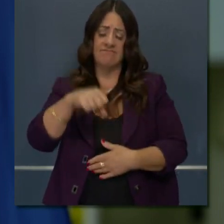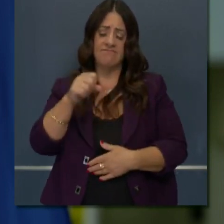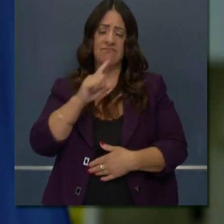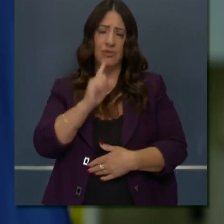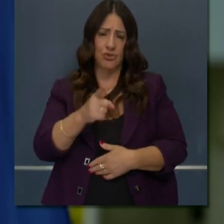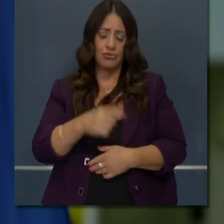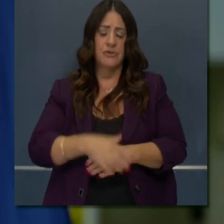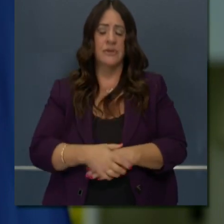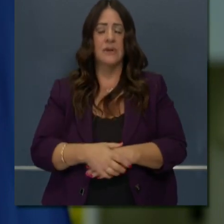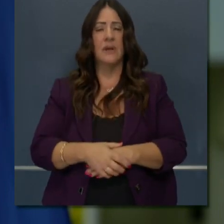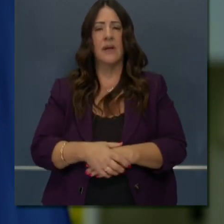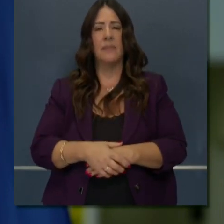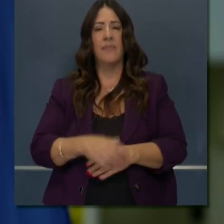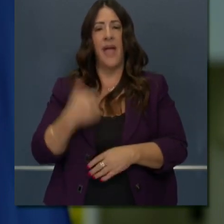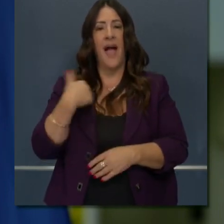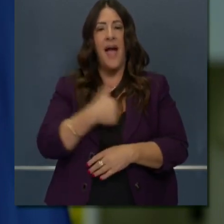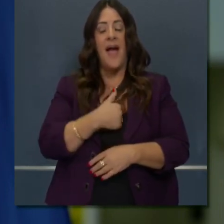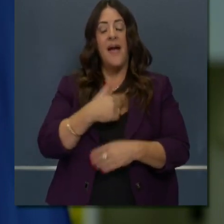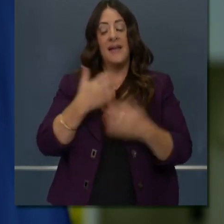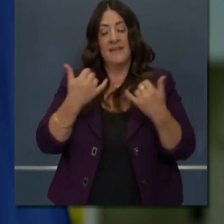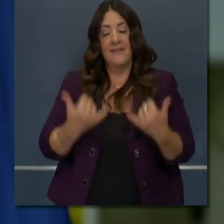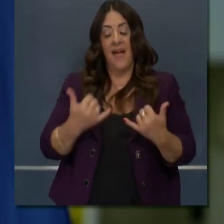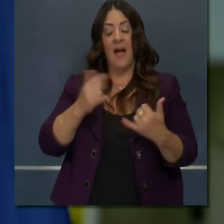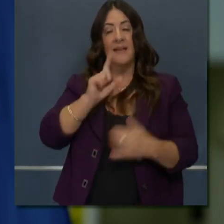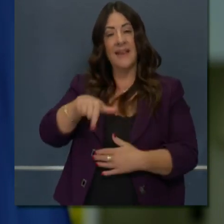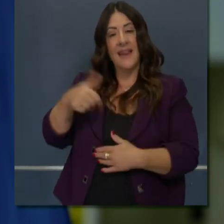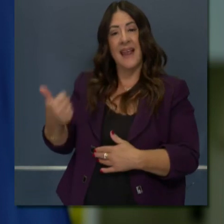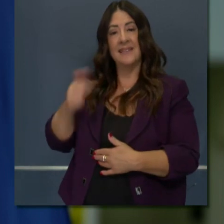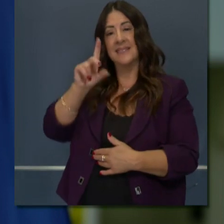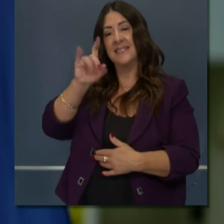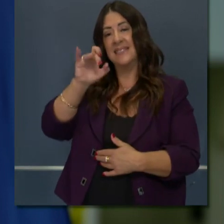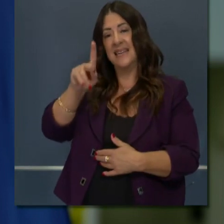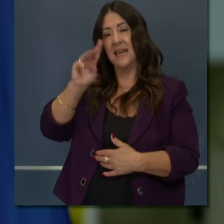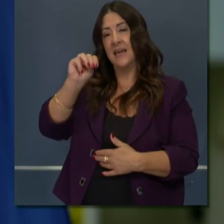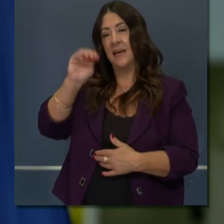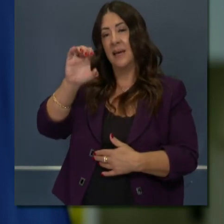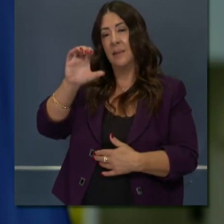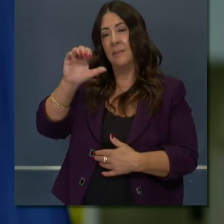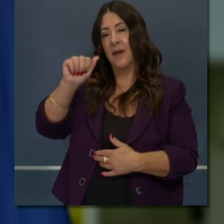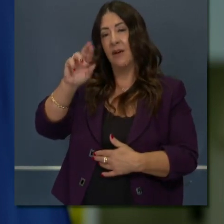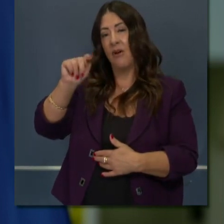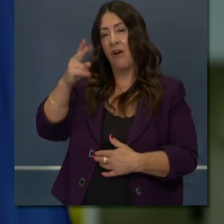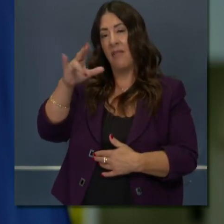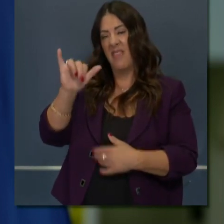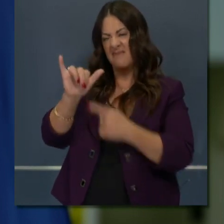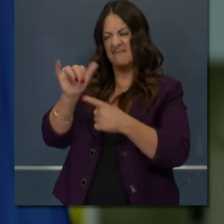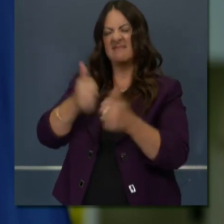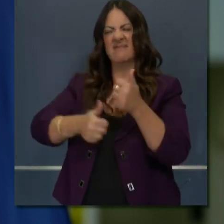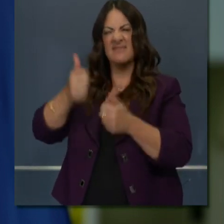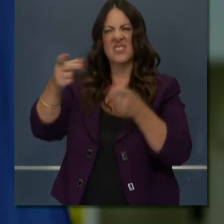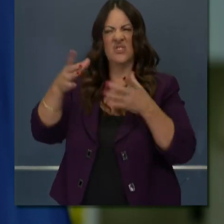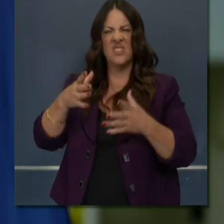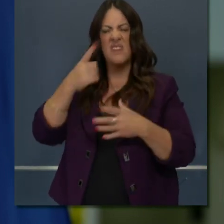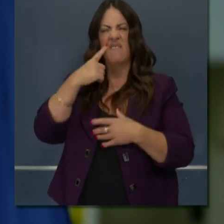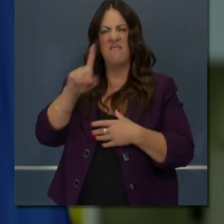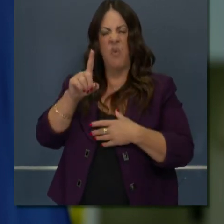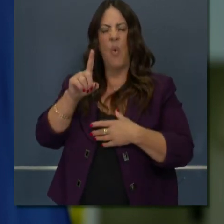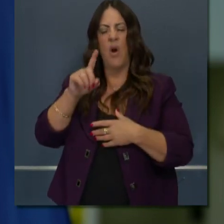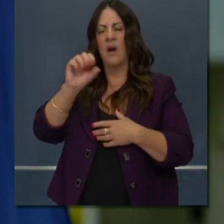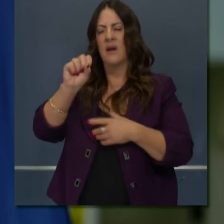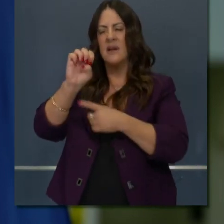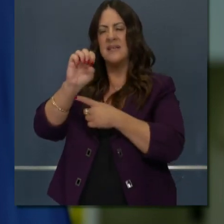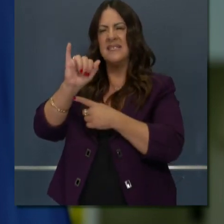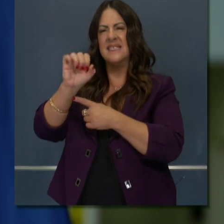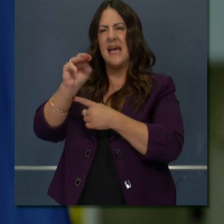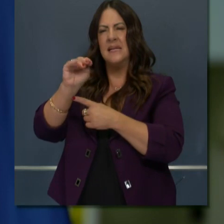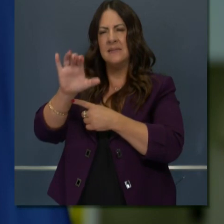So it's also my great pleasure to introduce Dick McCarthy. Dick is the Executive Director of the Seismic Safety Commission. We